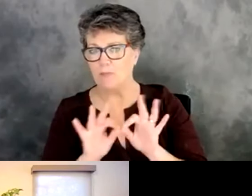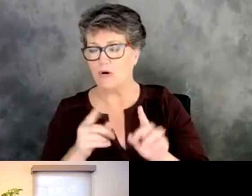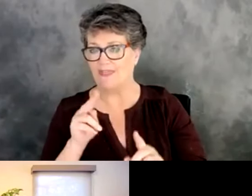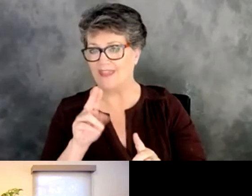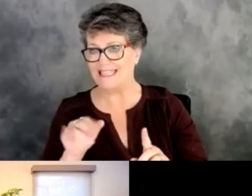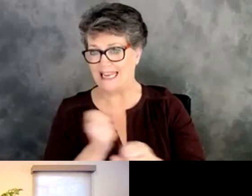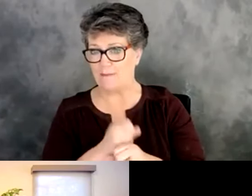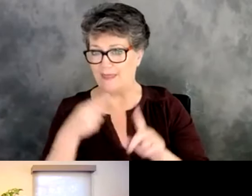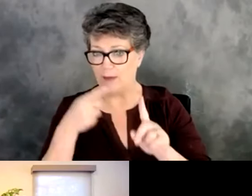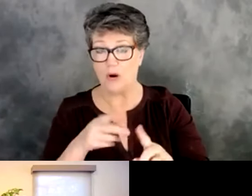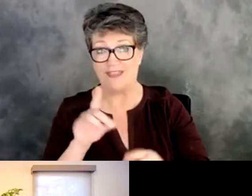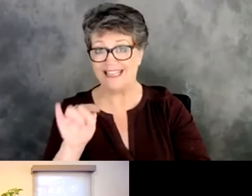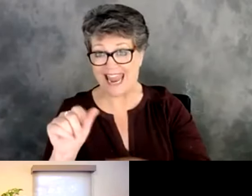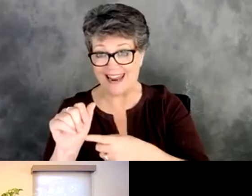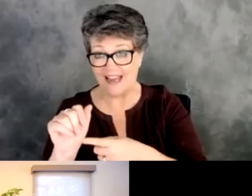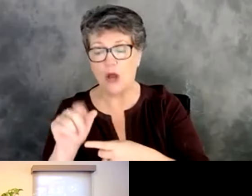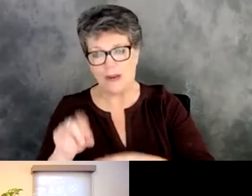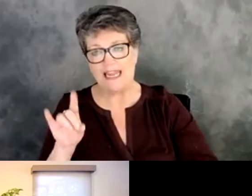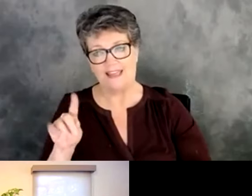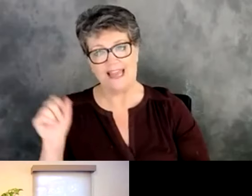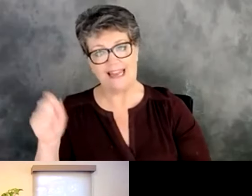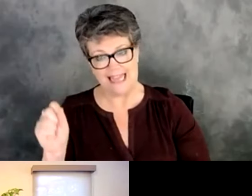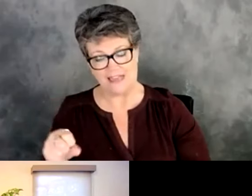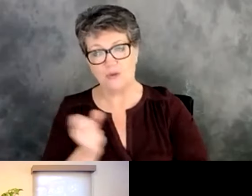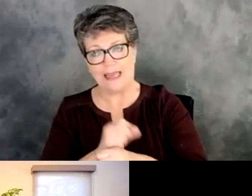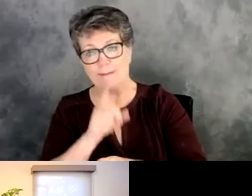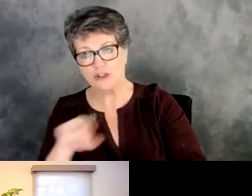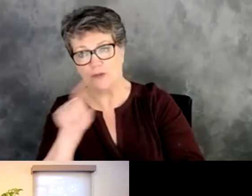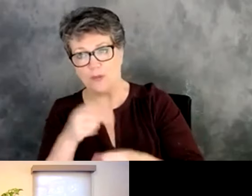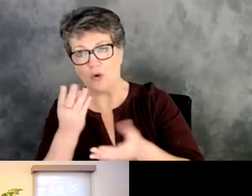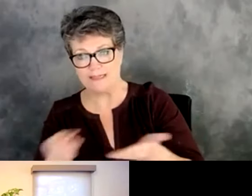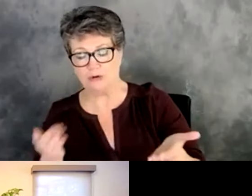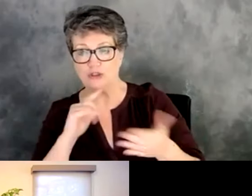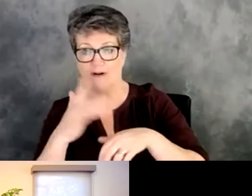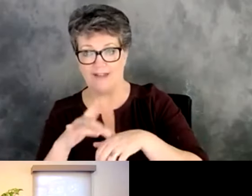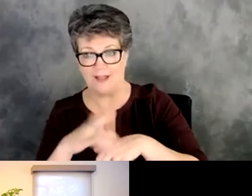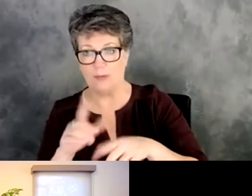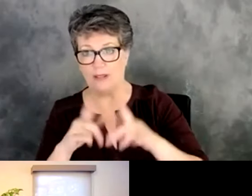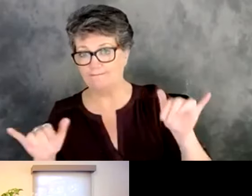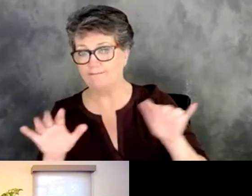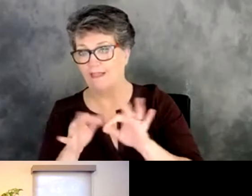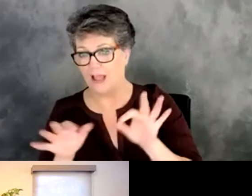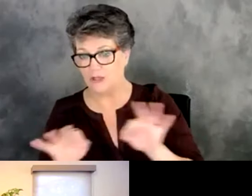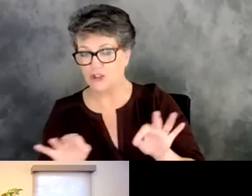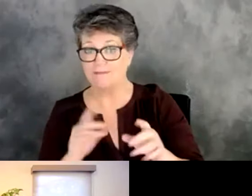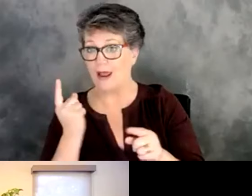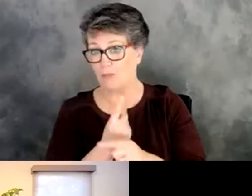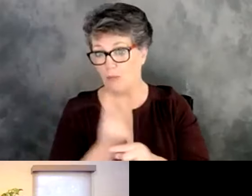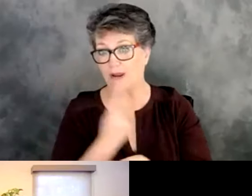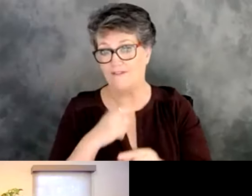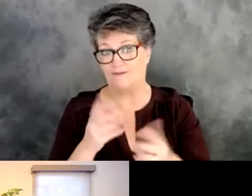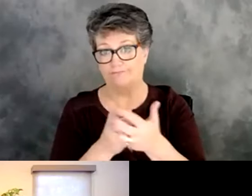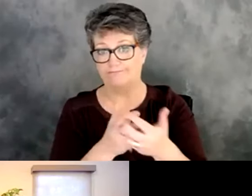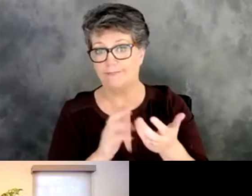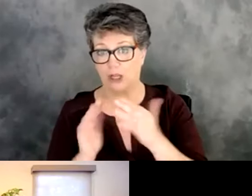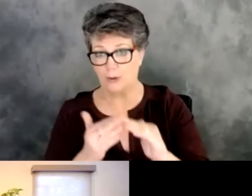on just the data, right? We need the data so that we can make sure that those materials are available and appropriate for the communities that